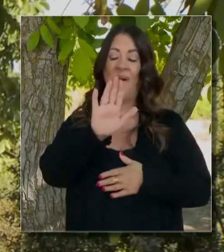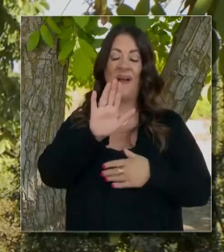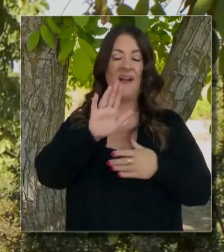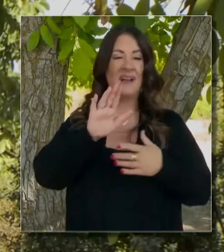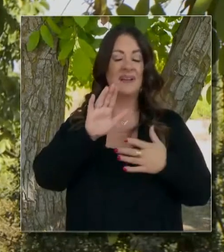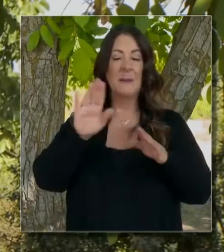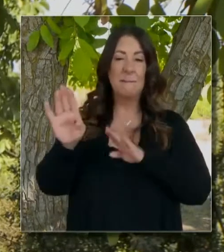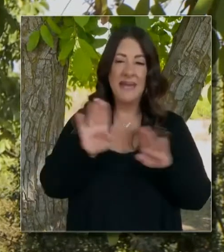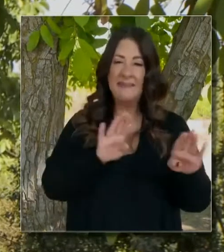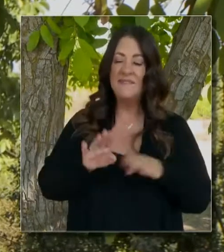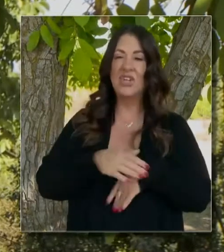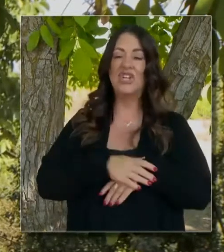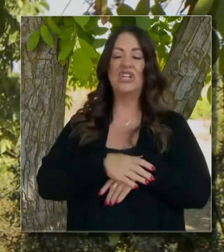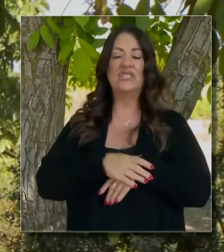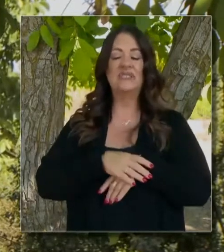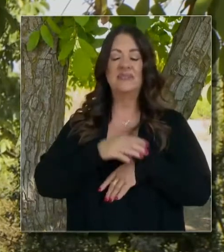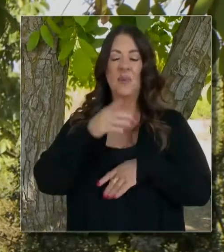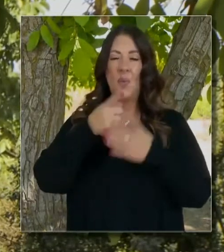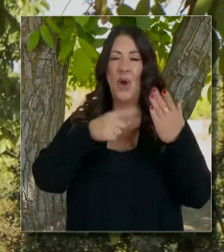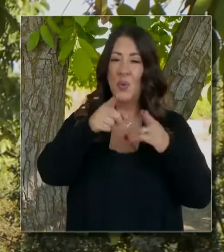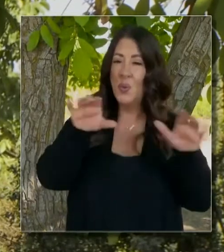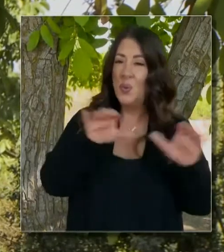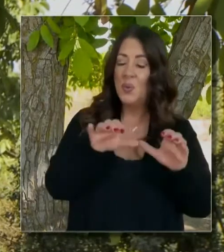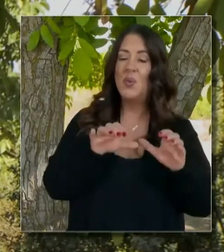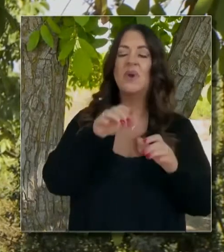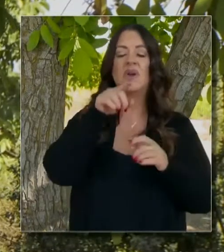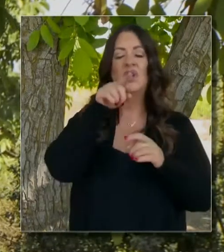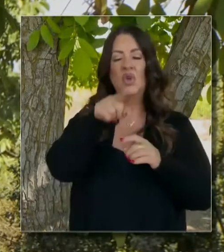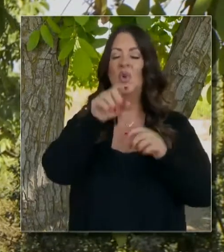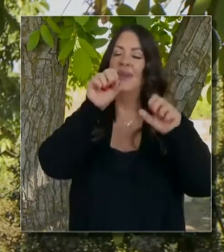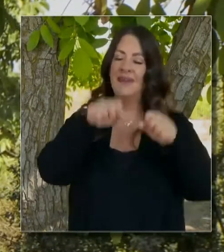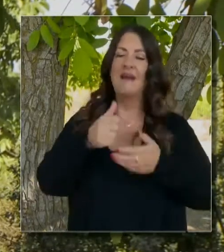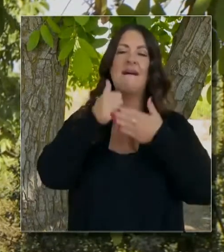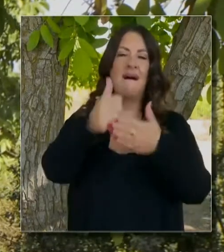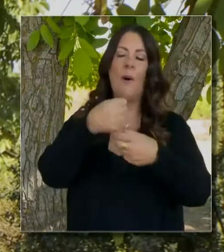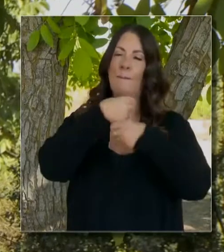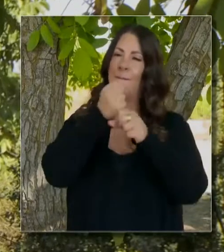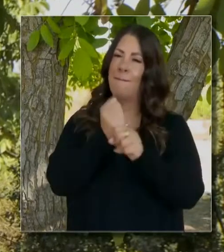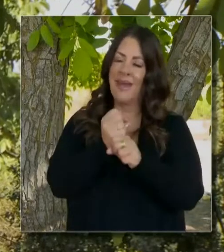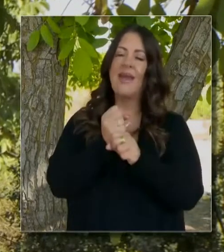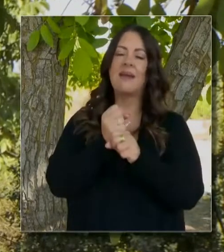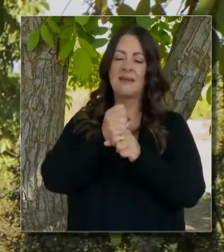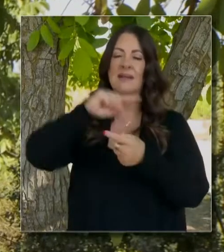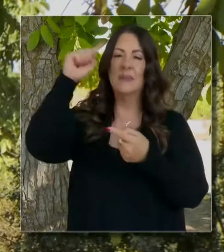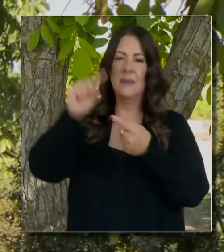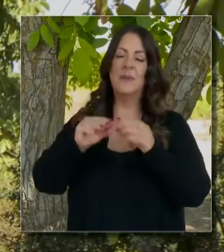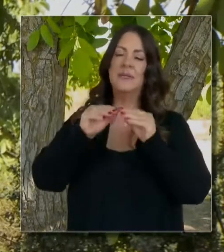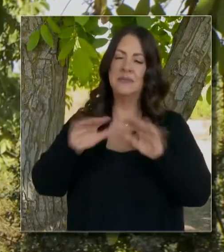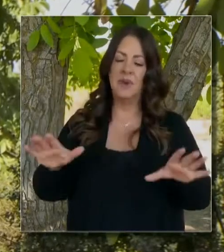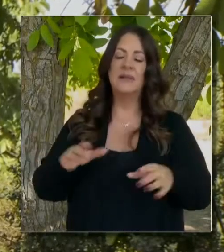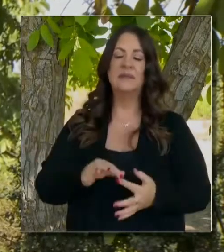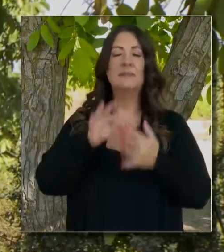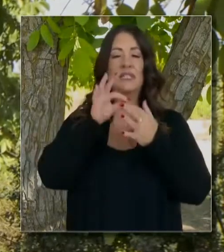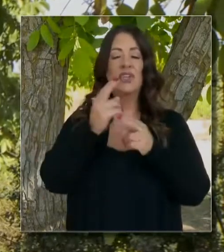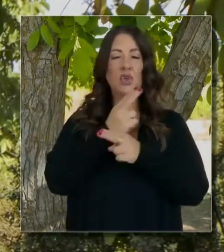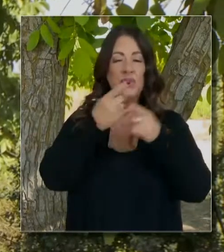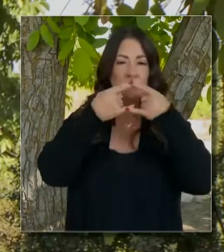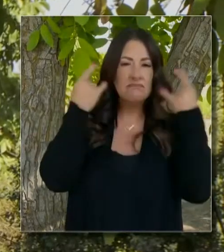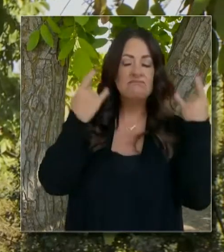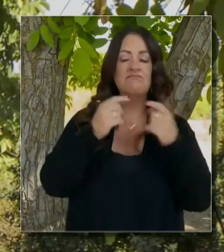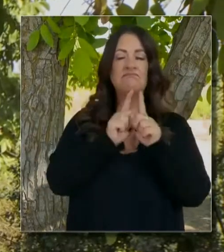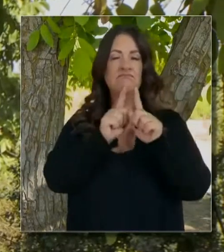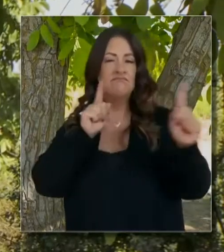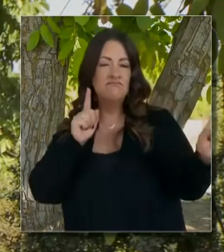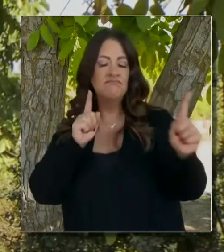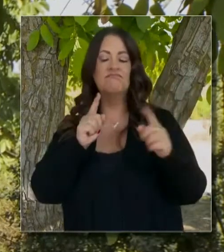and importance of physically distancing to the extent you can, avoiding mixing, particularly indoors, and the importance of maintaining